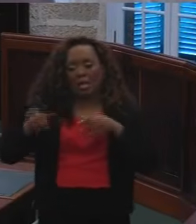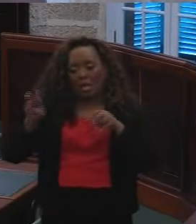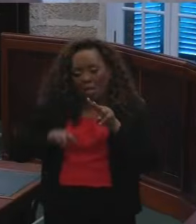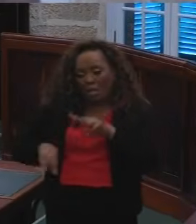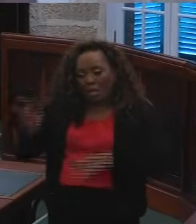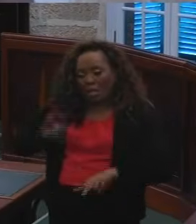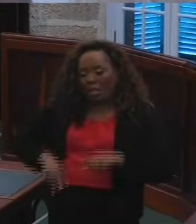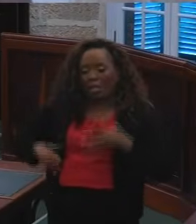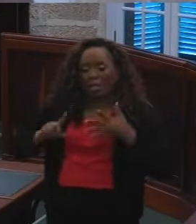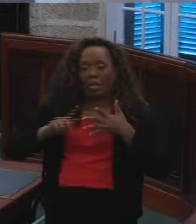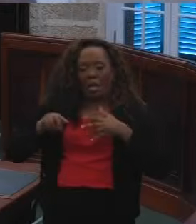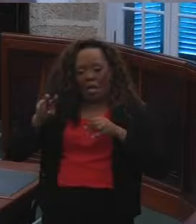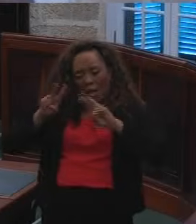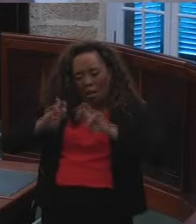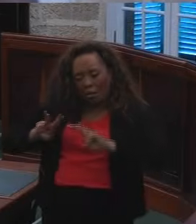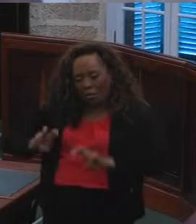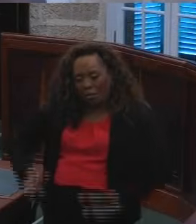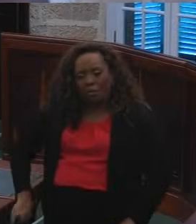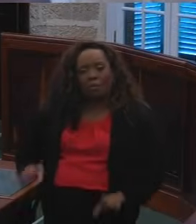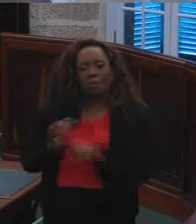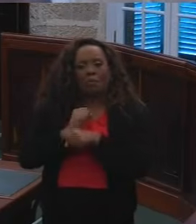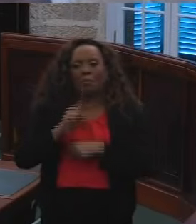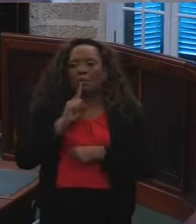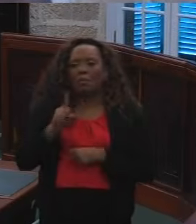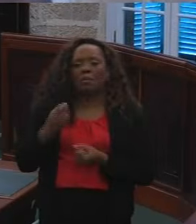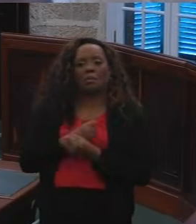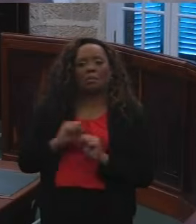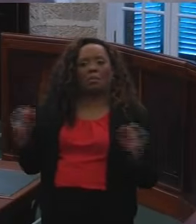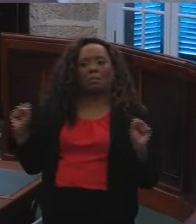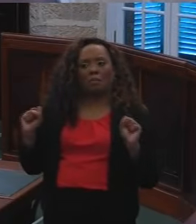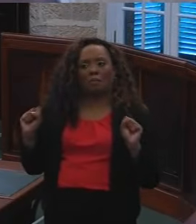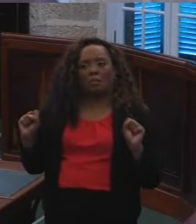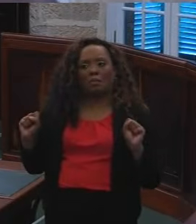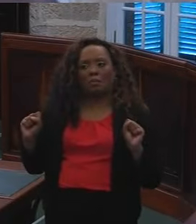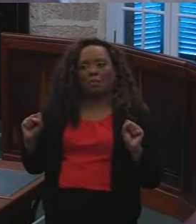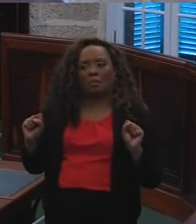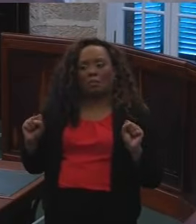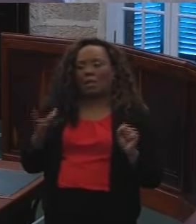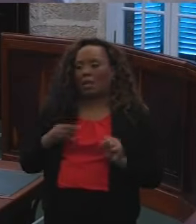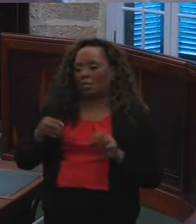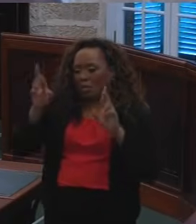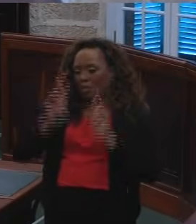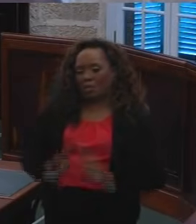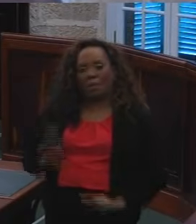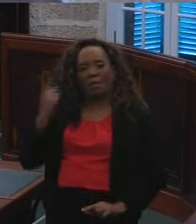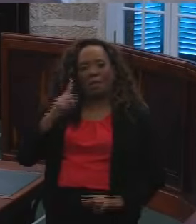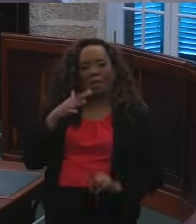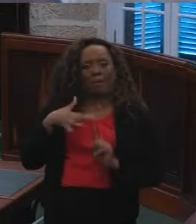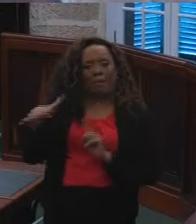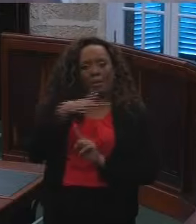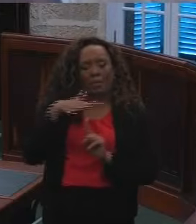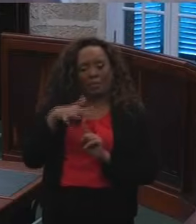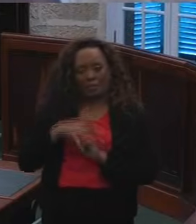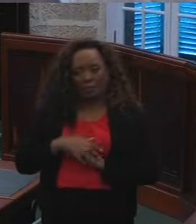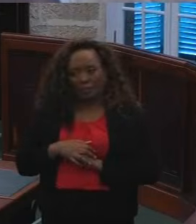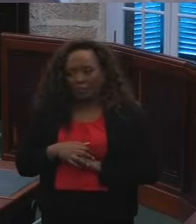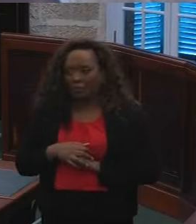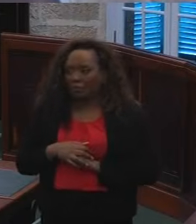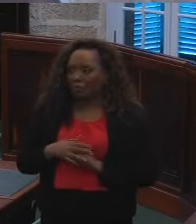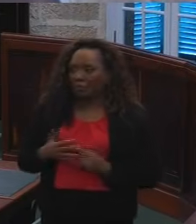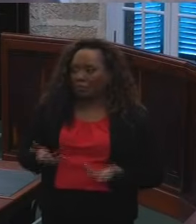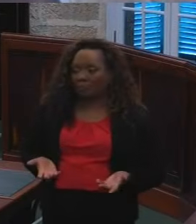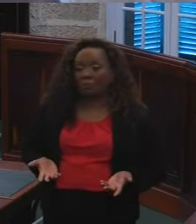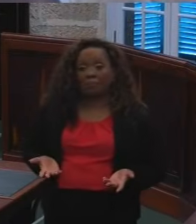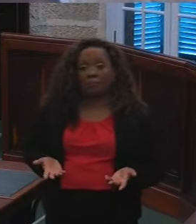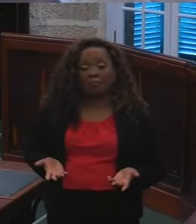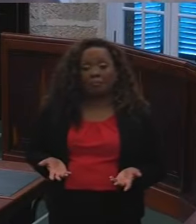and enforcement to ensure safe, humane, and respectful care environments. As the population ages, of